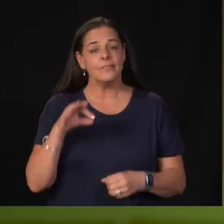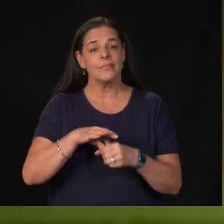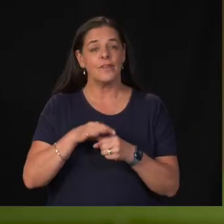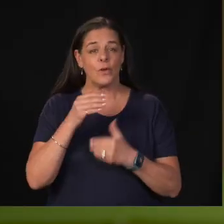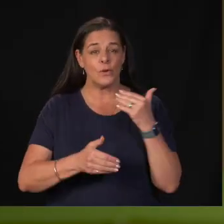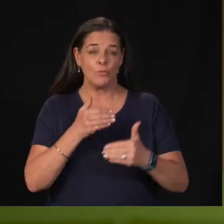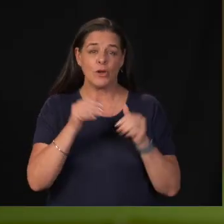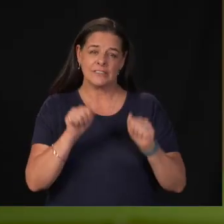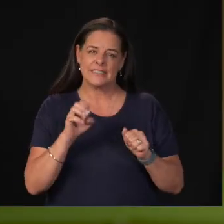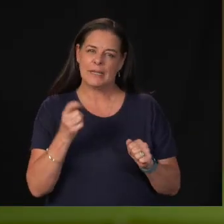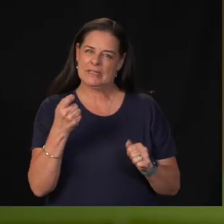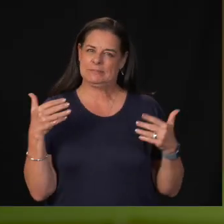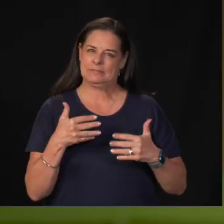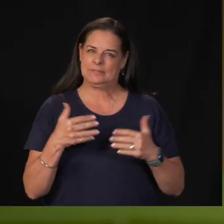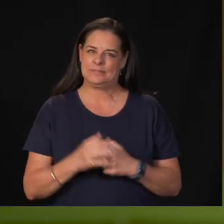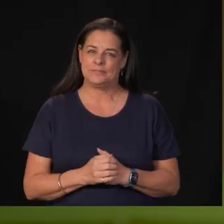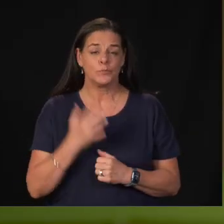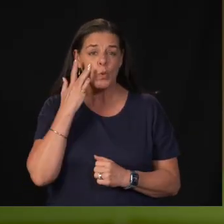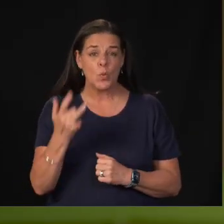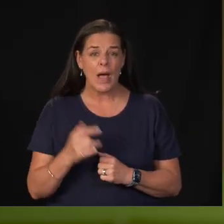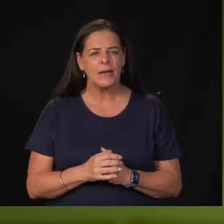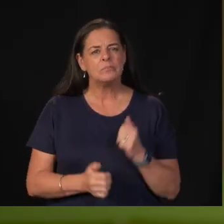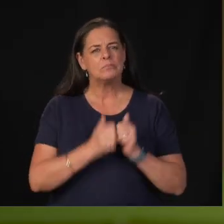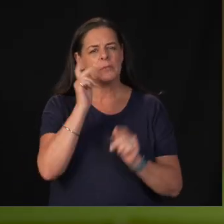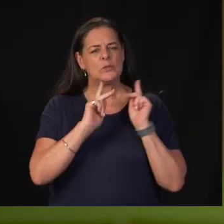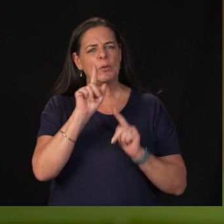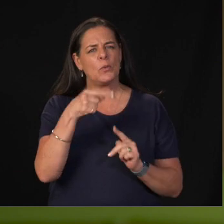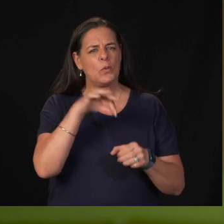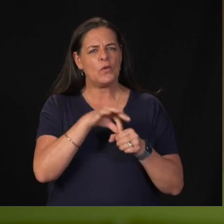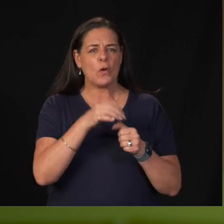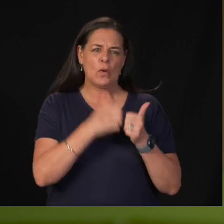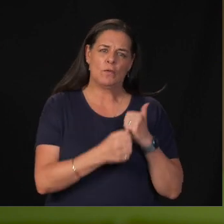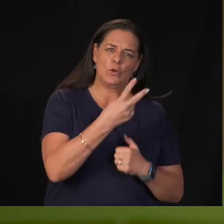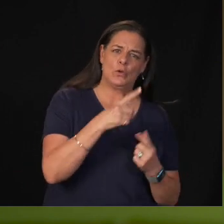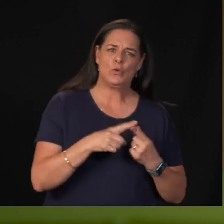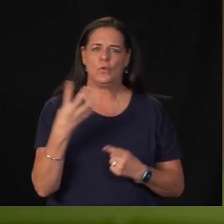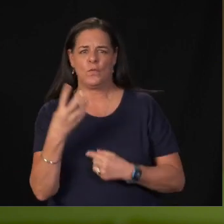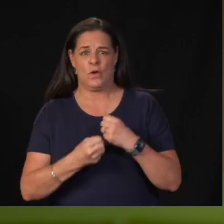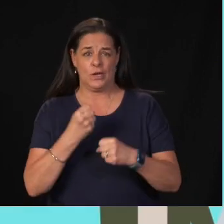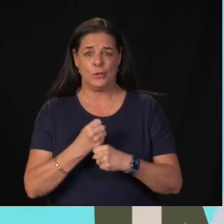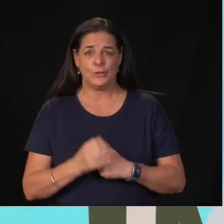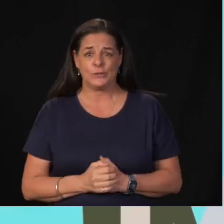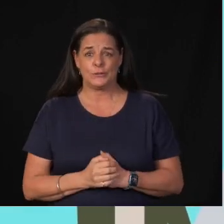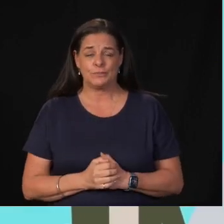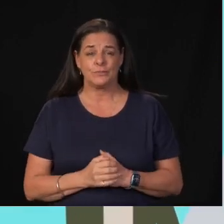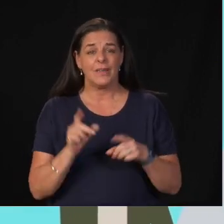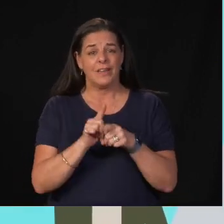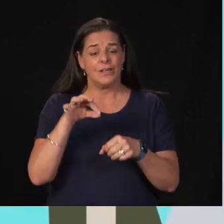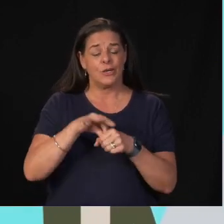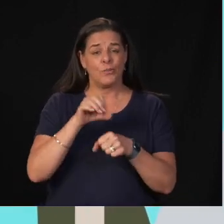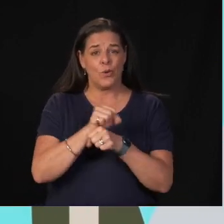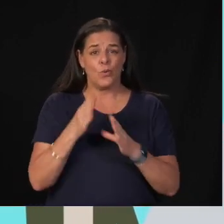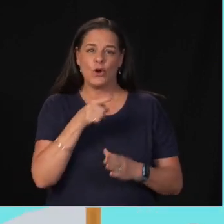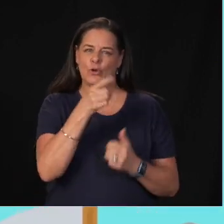The voting process can be intimidating, especially because most citizens only vote every 2 to 4 years. As a poll worker,